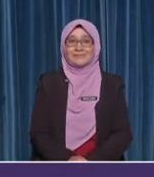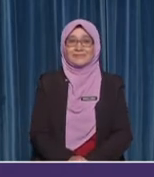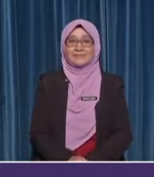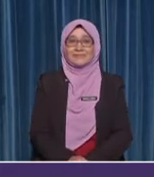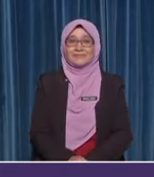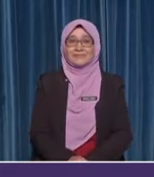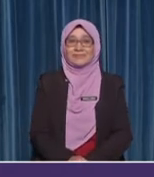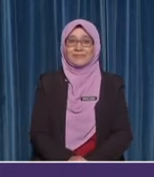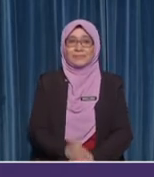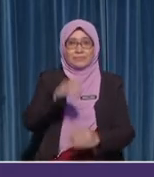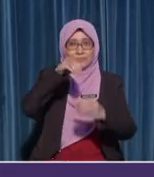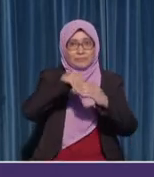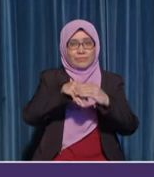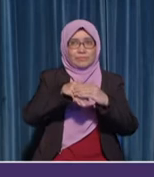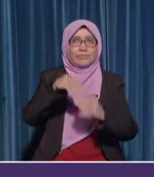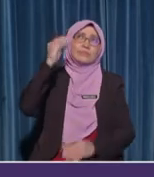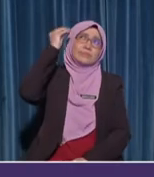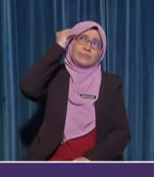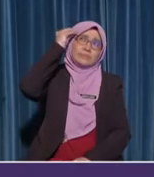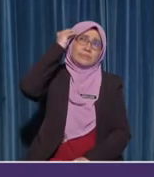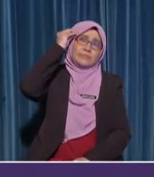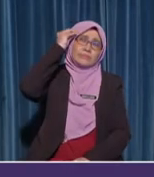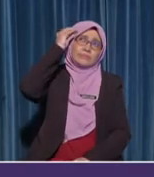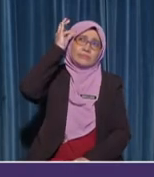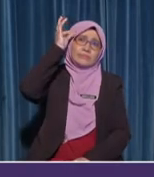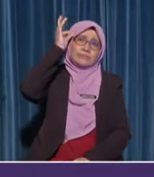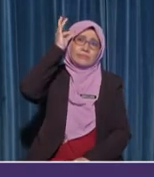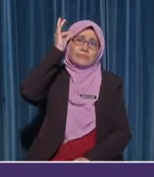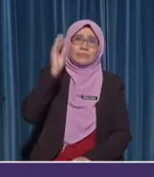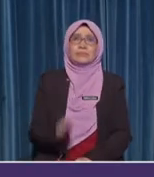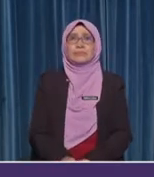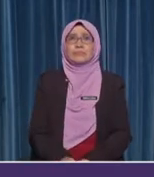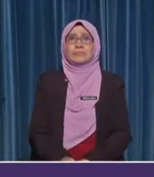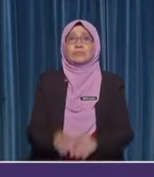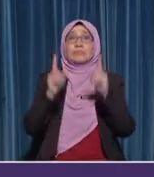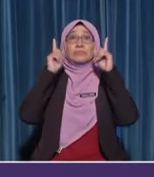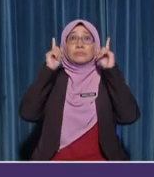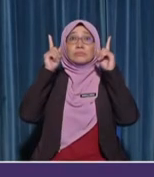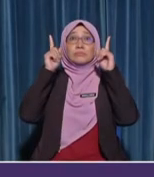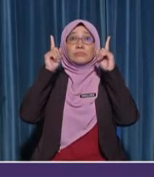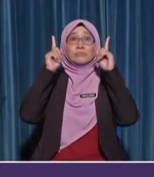In your opinion, where does this situation occur?